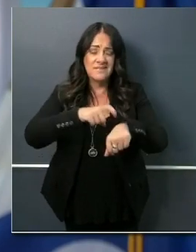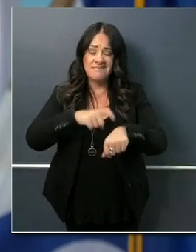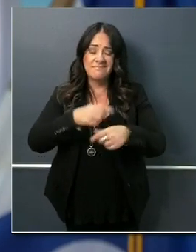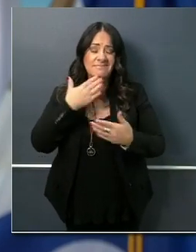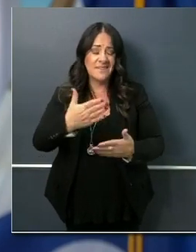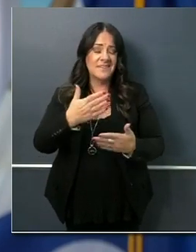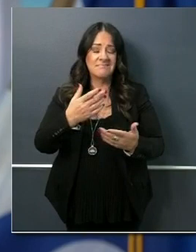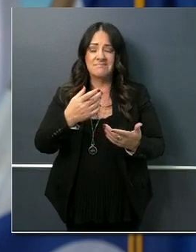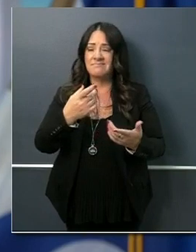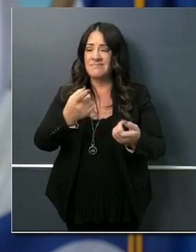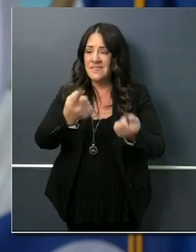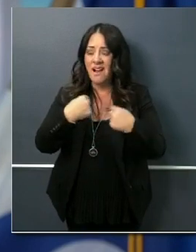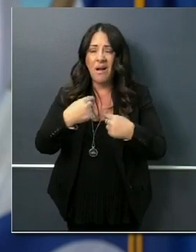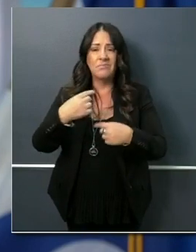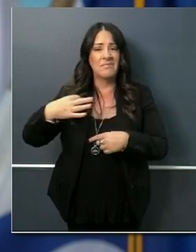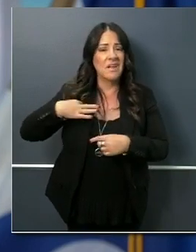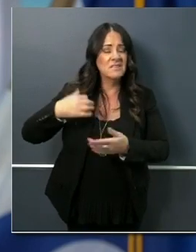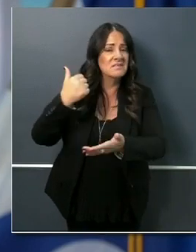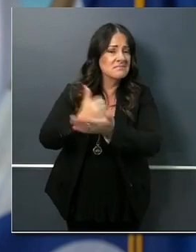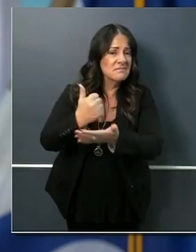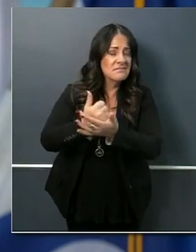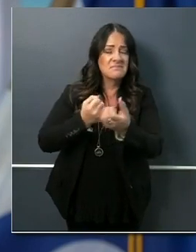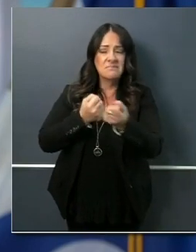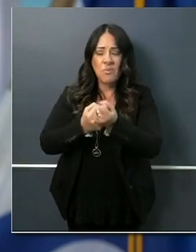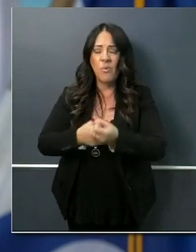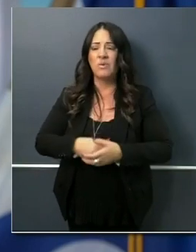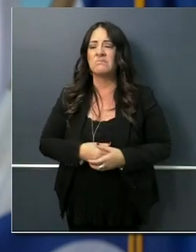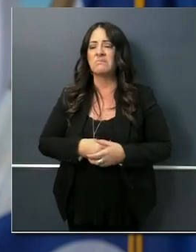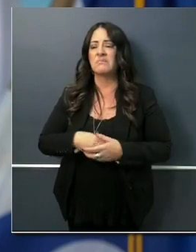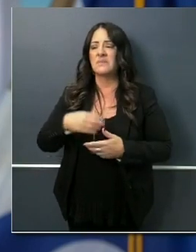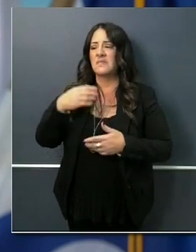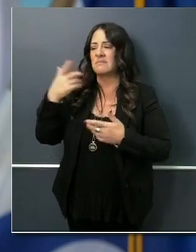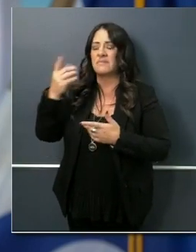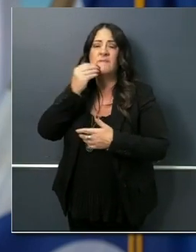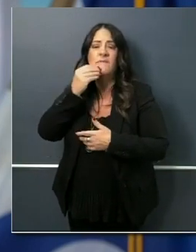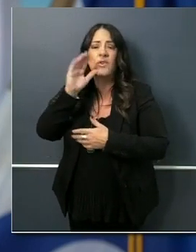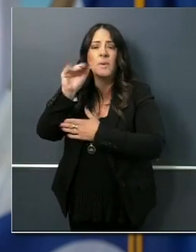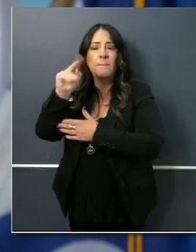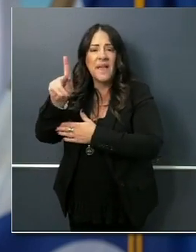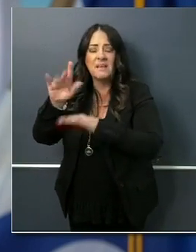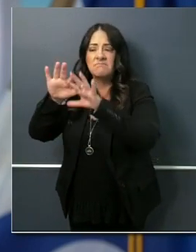banks, continuing to serve those in need. Remember, our website,